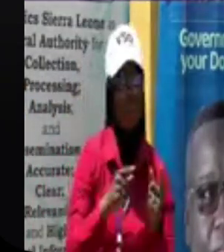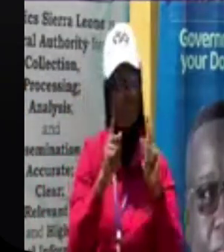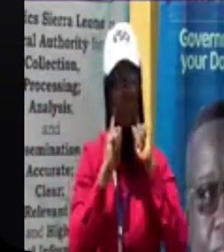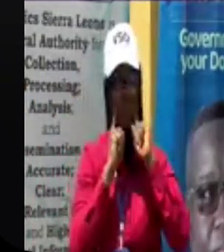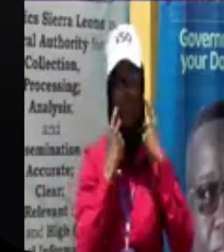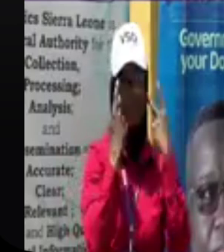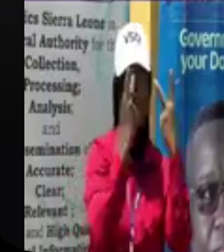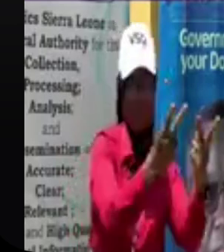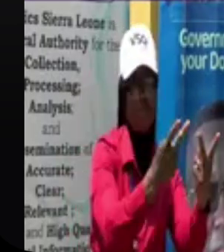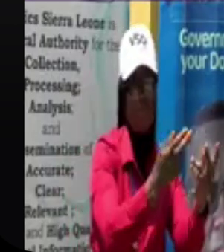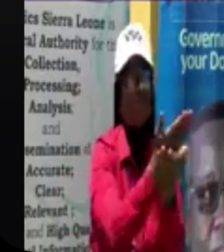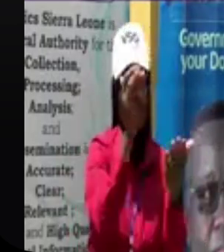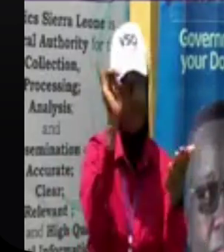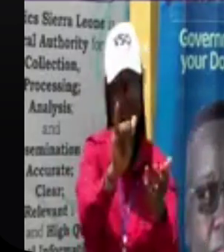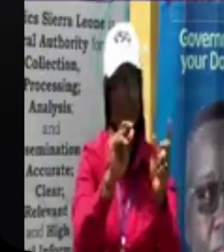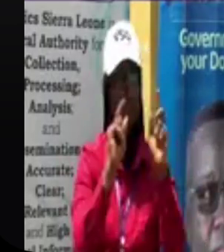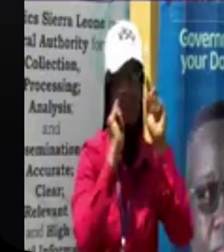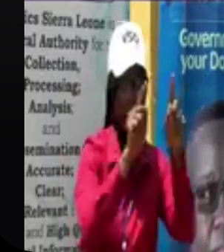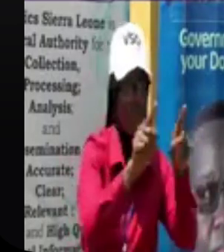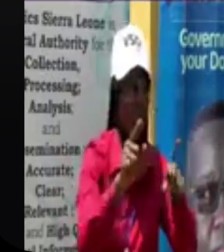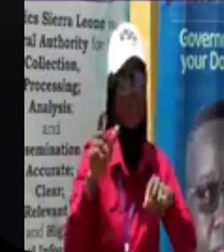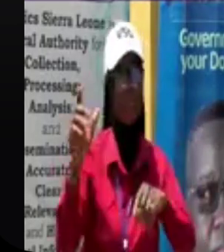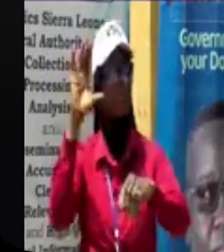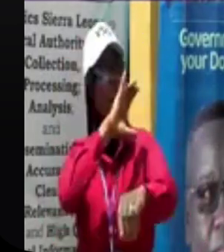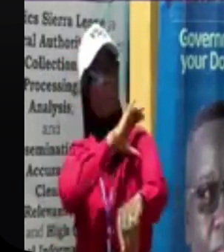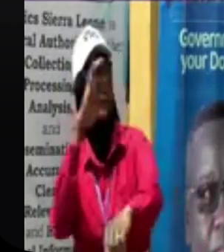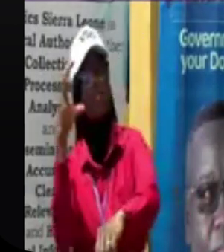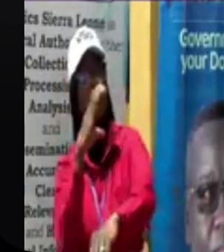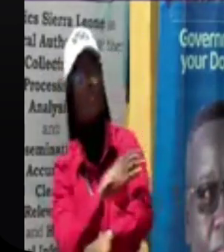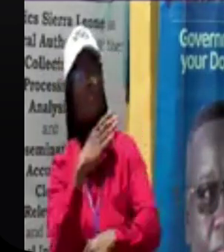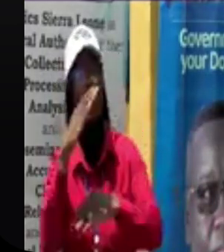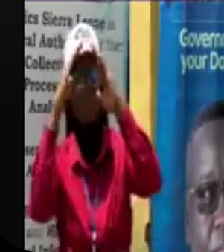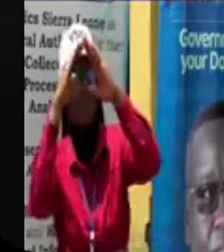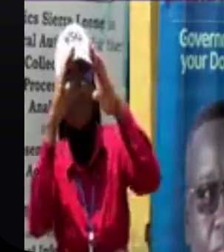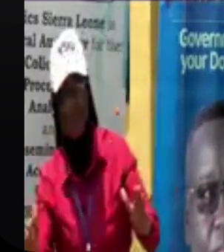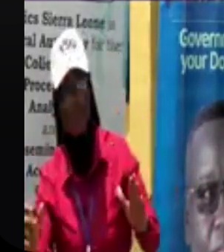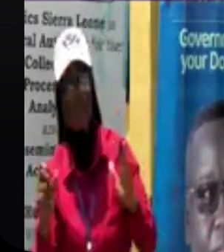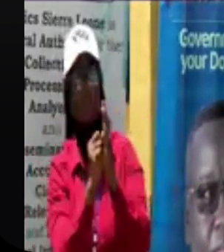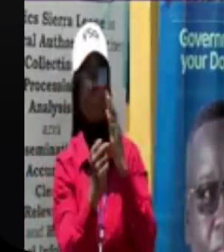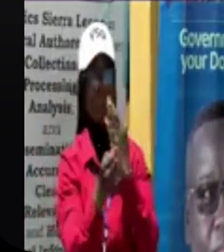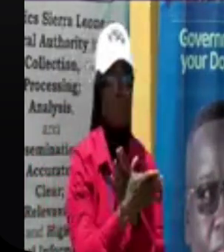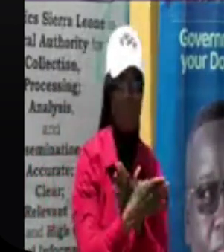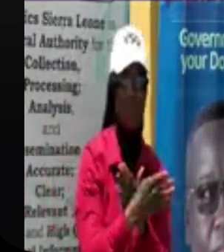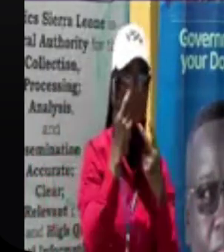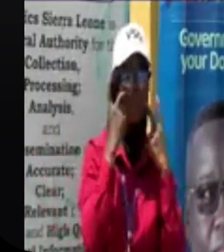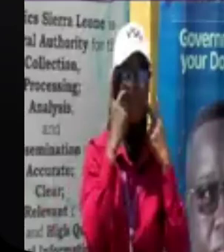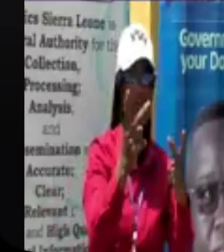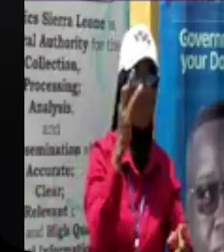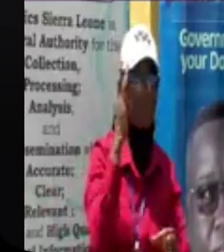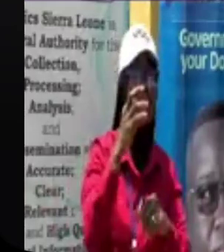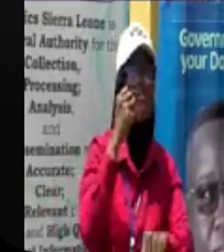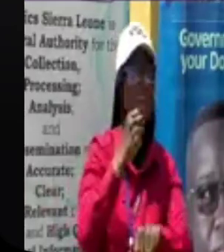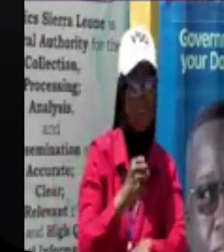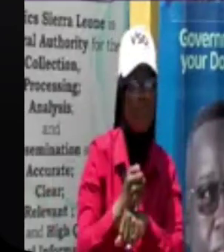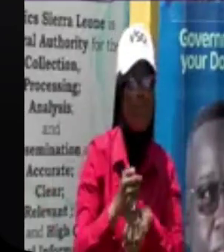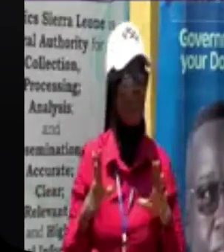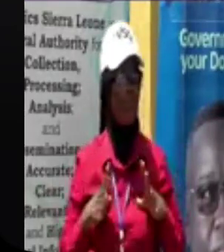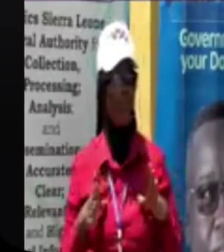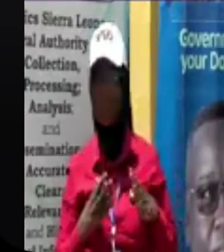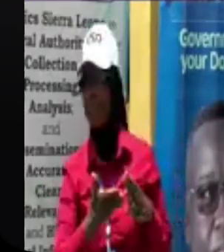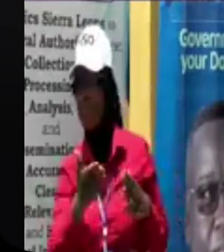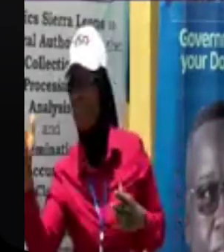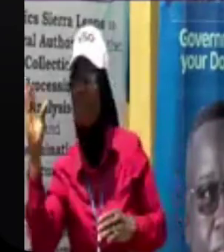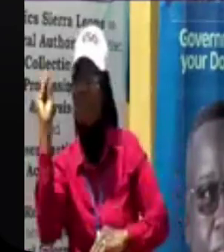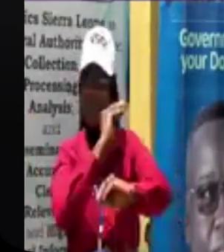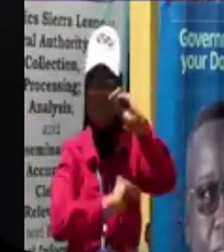look. Narabi will come. We'll go look the powerhouse. They may not go there the last September. Let's see if you don't advance. Not to so. Una say be monitor them for we